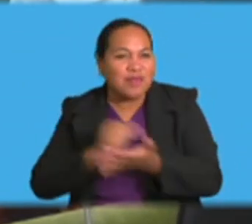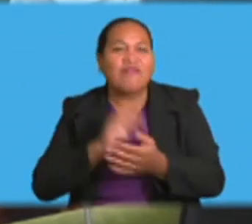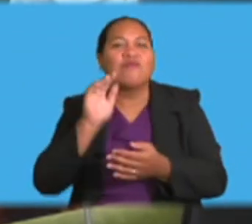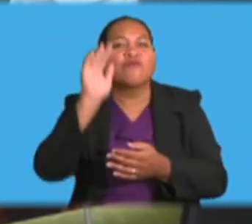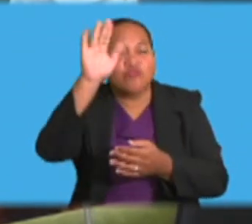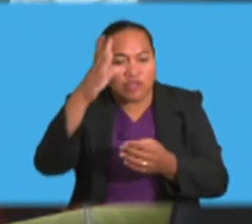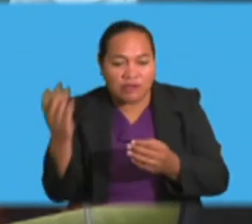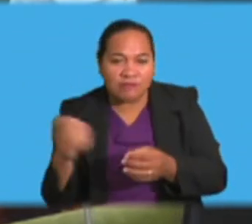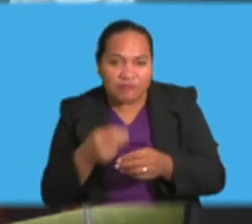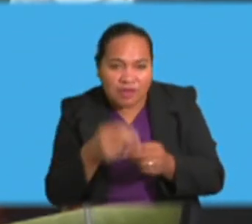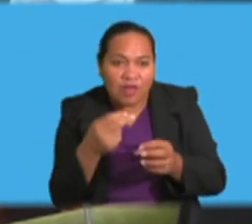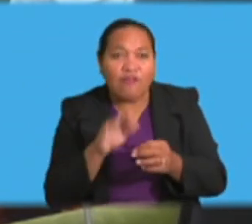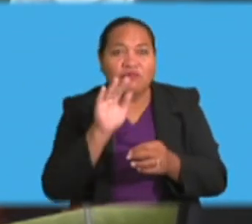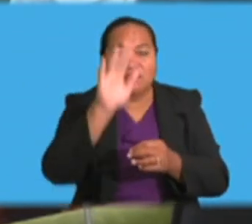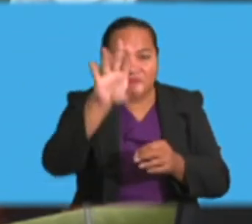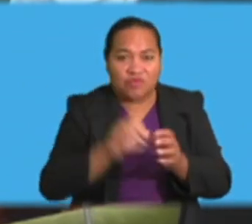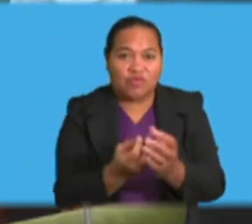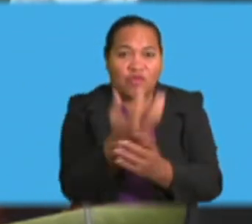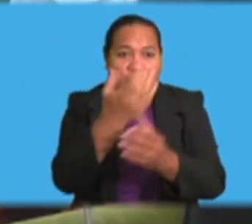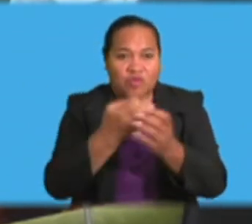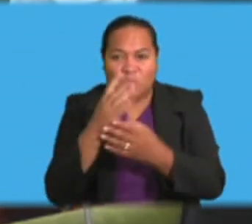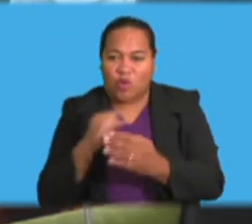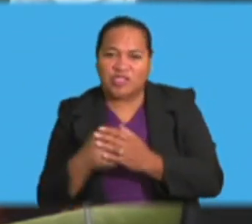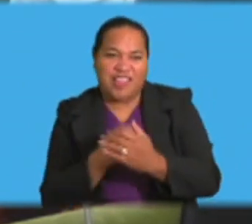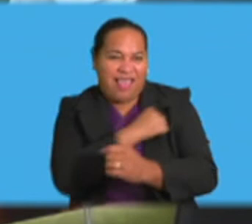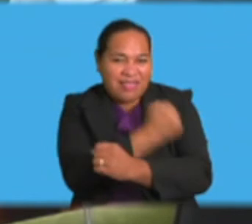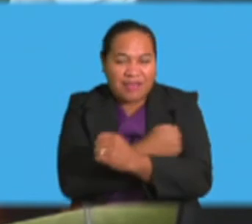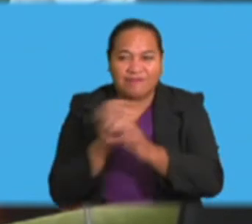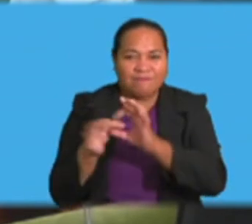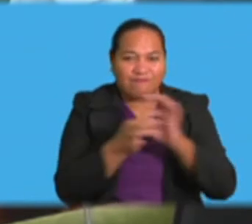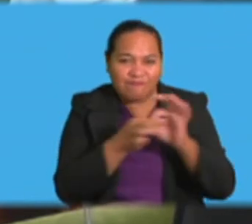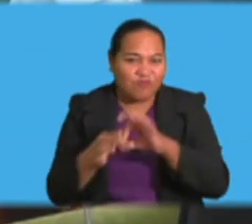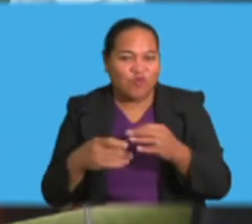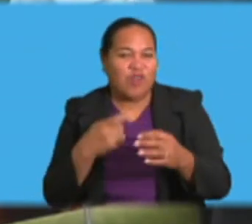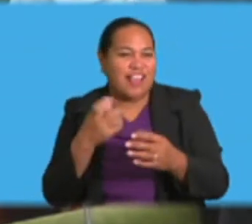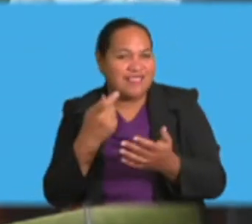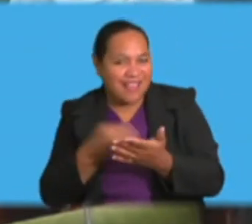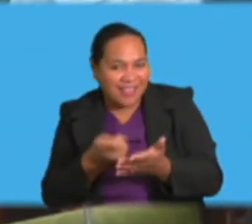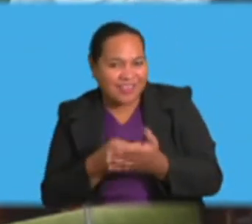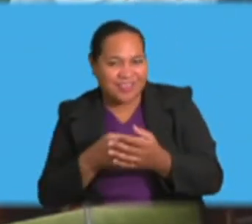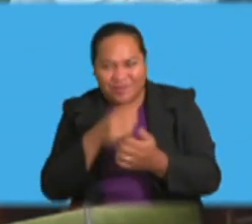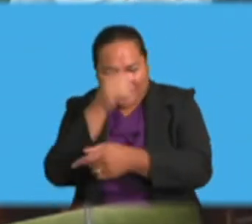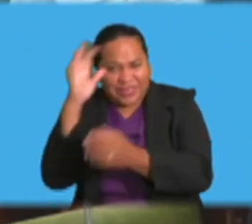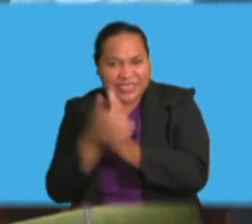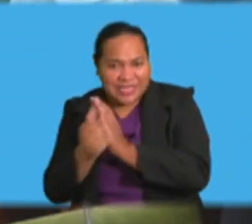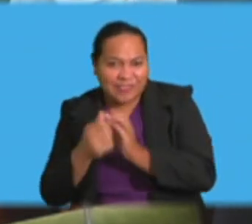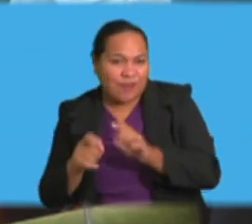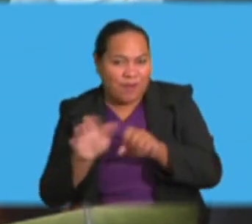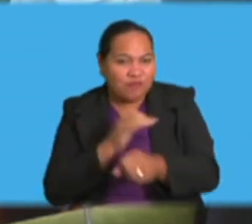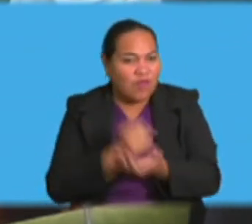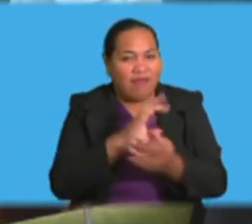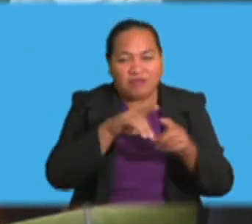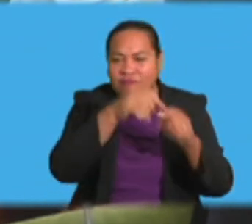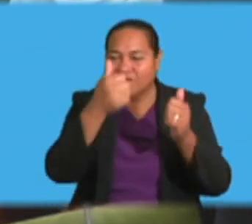come, strengthening of the balance sheet, P&L and cash flows, and prudential financial management, the $7 million